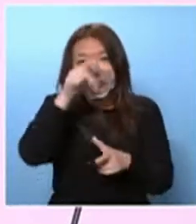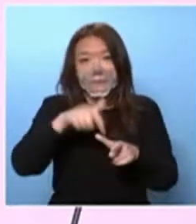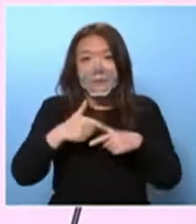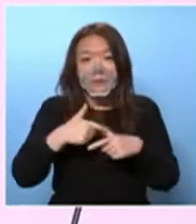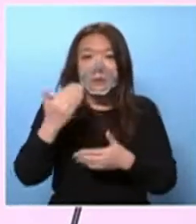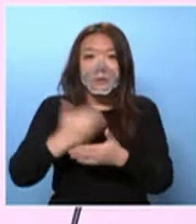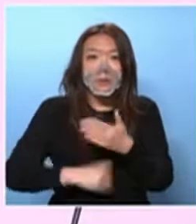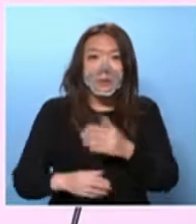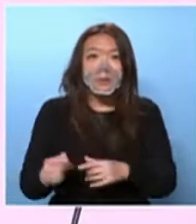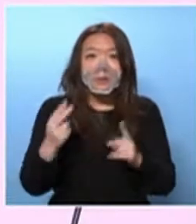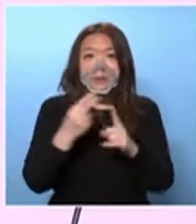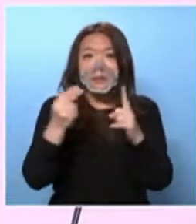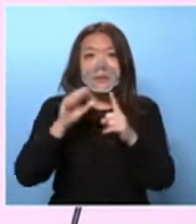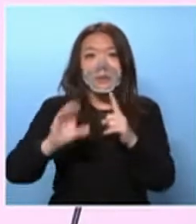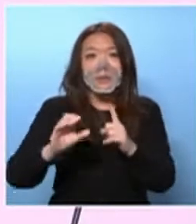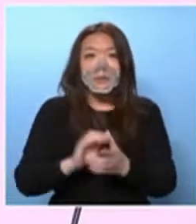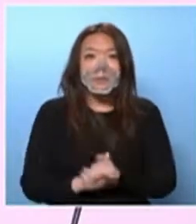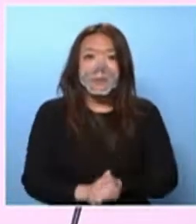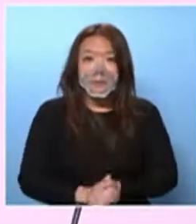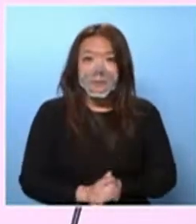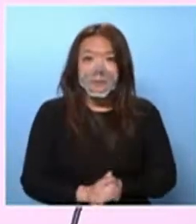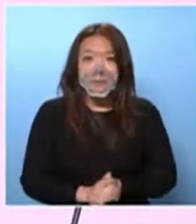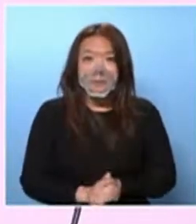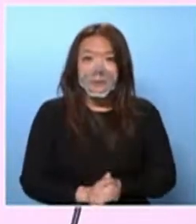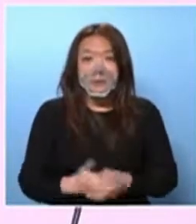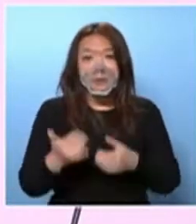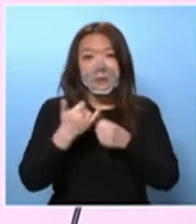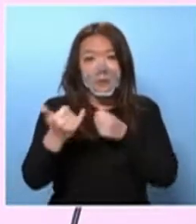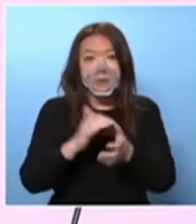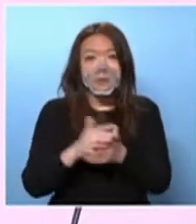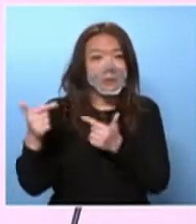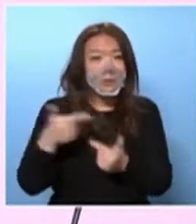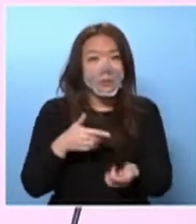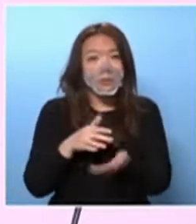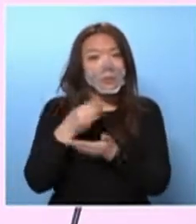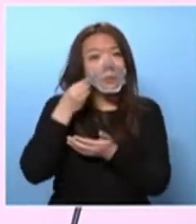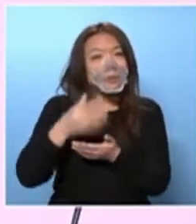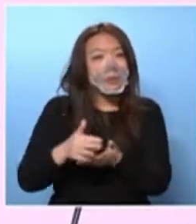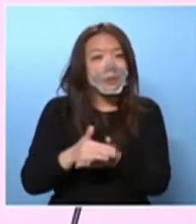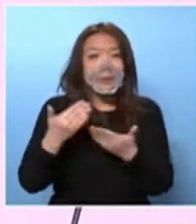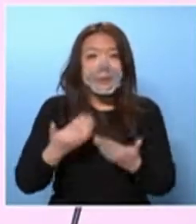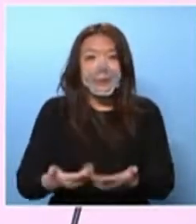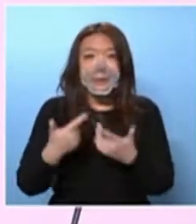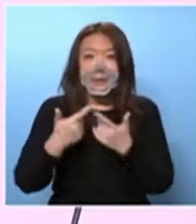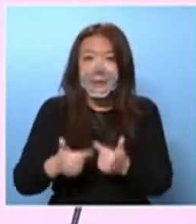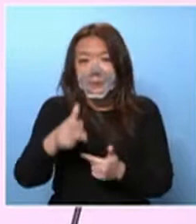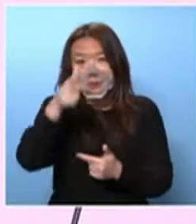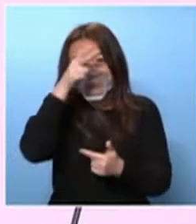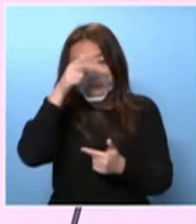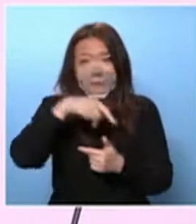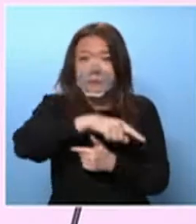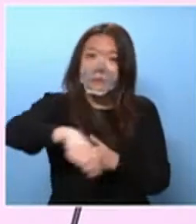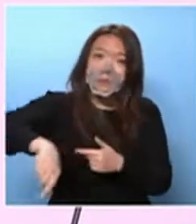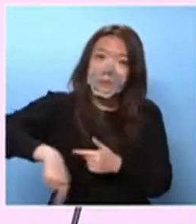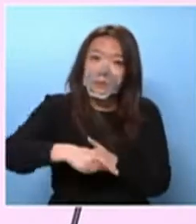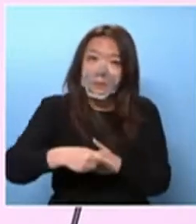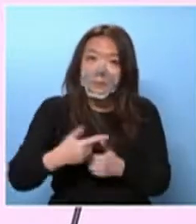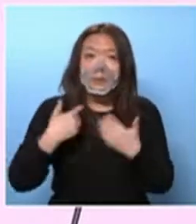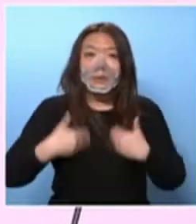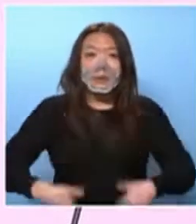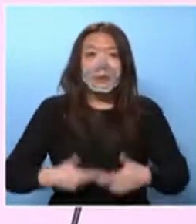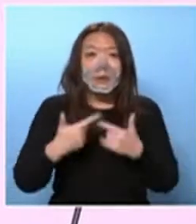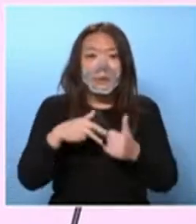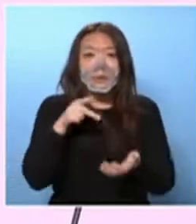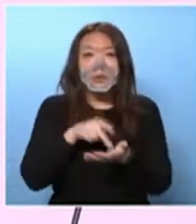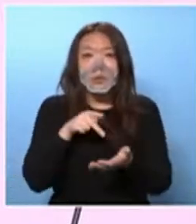fisheries, construction, tourism and entertainment, and will reduce government revenue by about $1.7 billion. And F. Continuing to grant